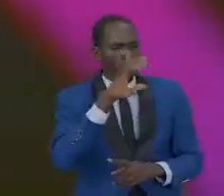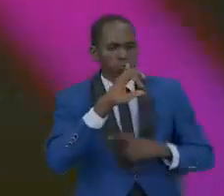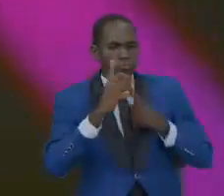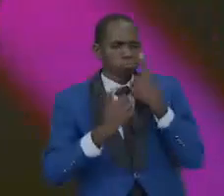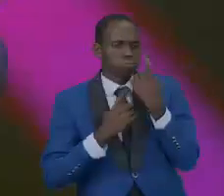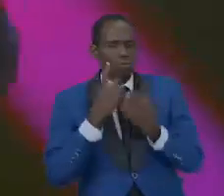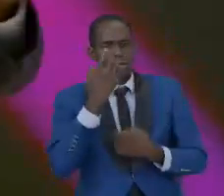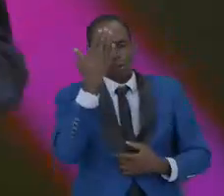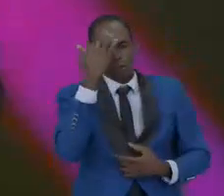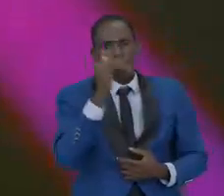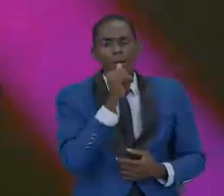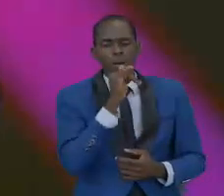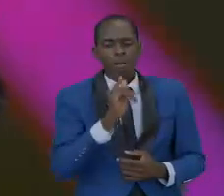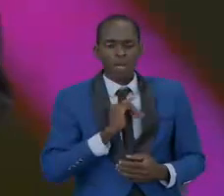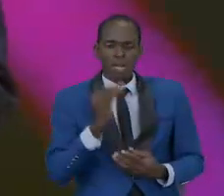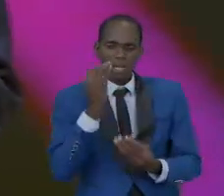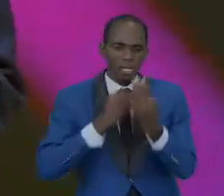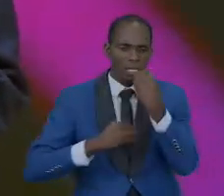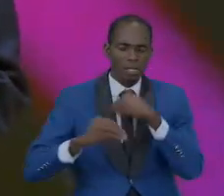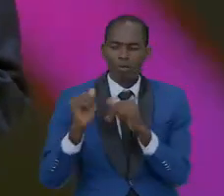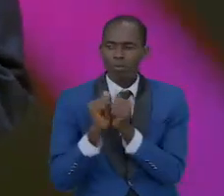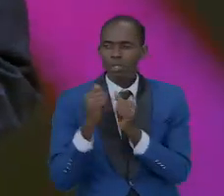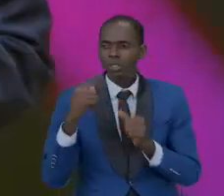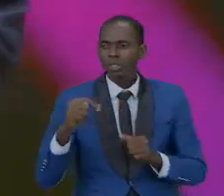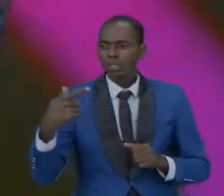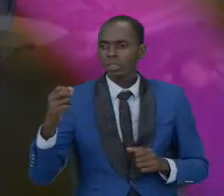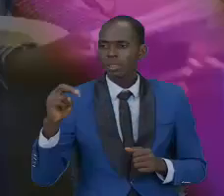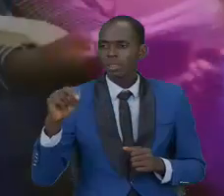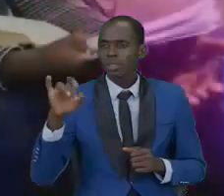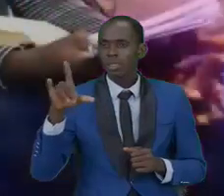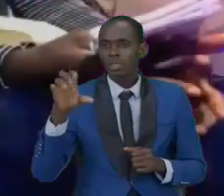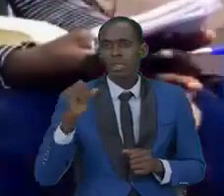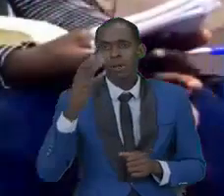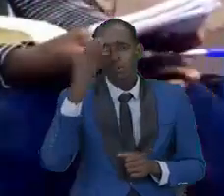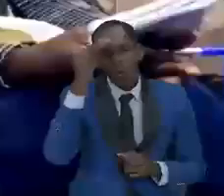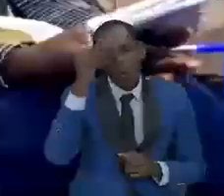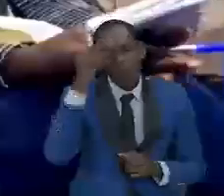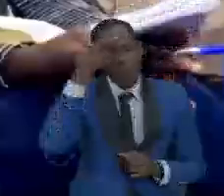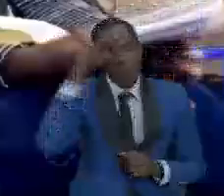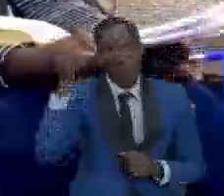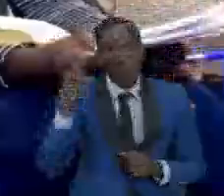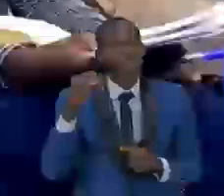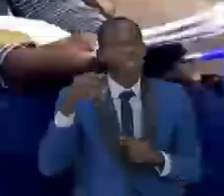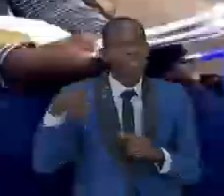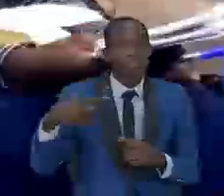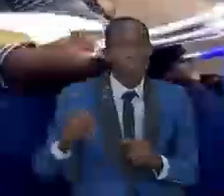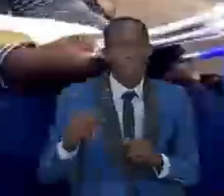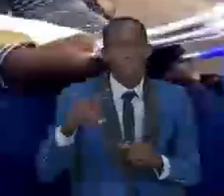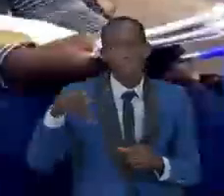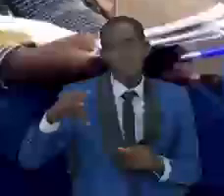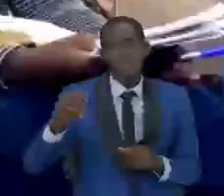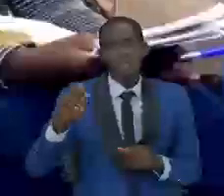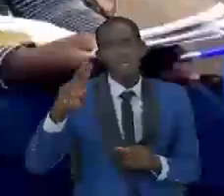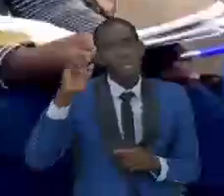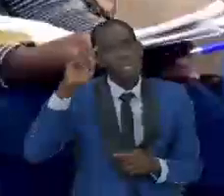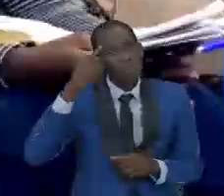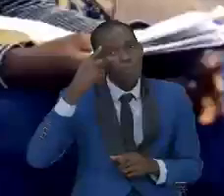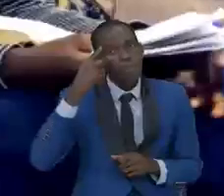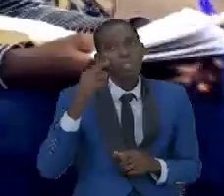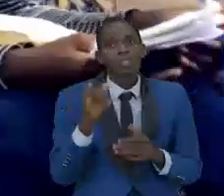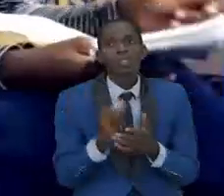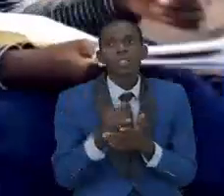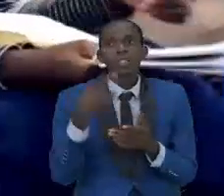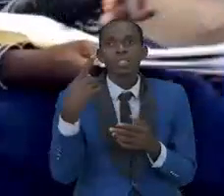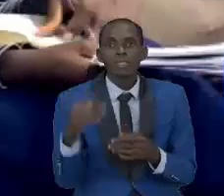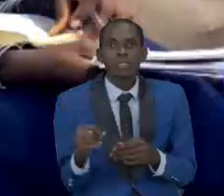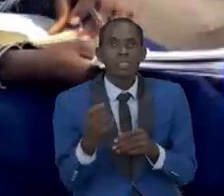eating with the Gentiles you know why it's a lot and they so large the salvation of the